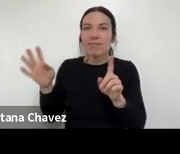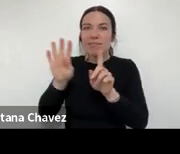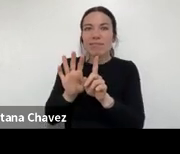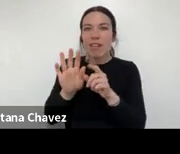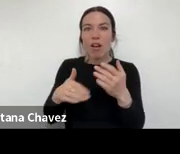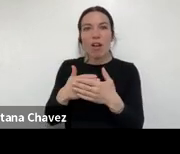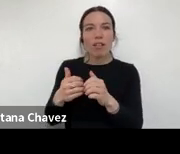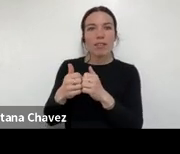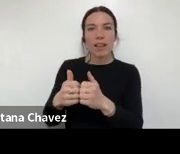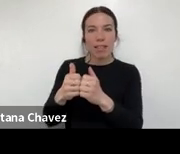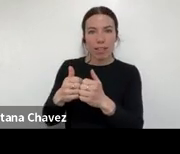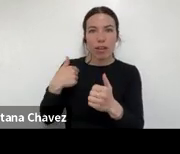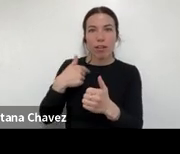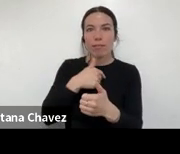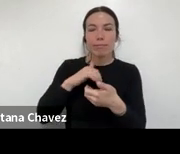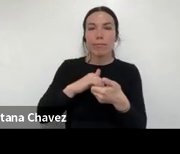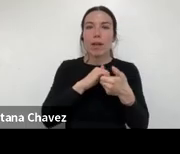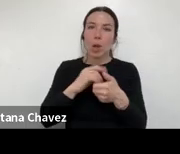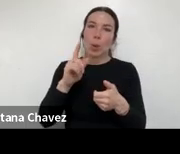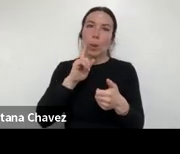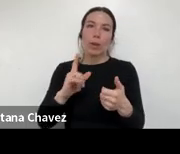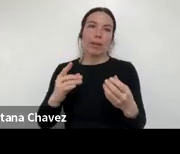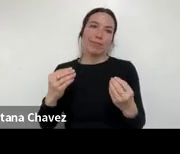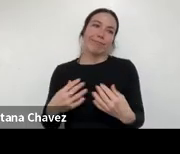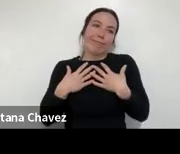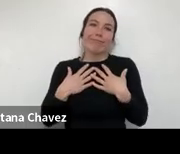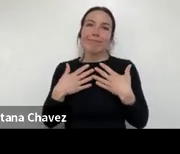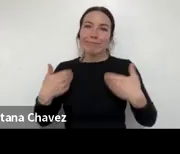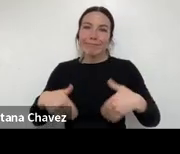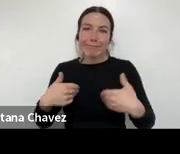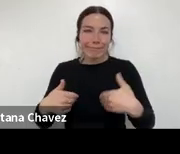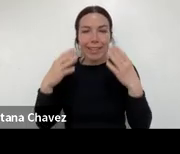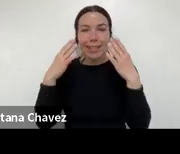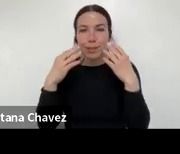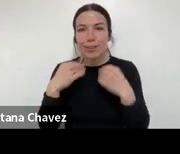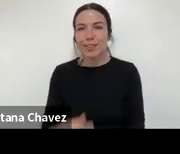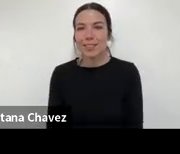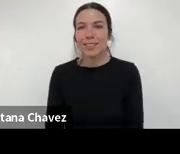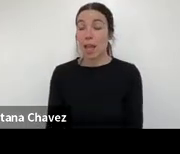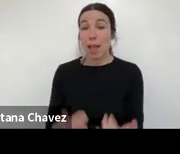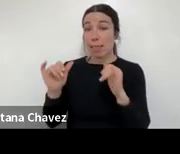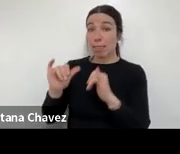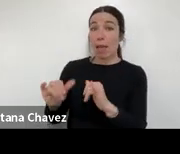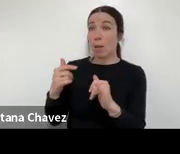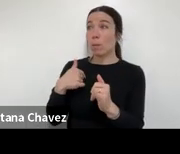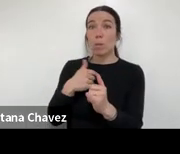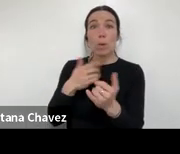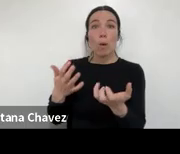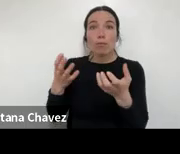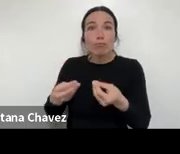can be a tremendously enriching experience. And that is, we want it to be. We want it to